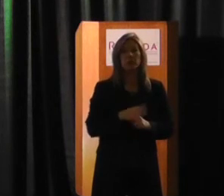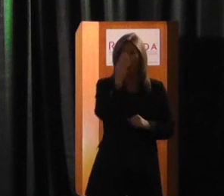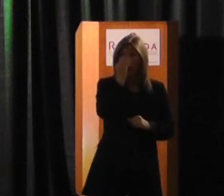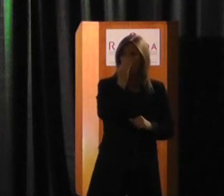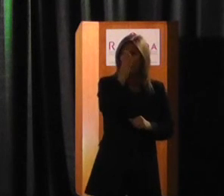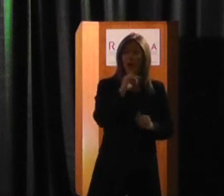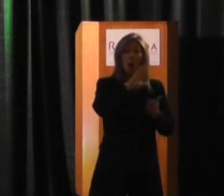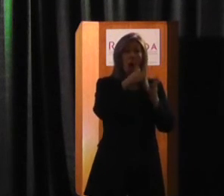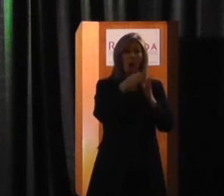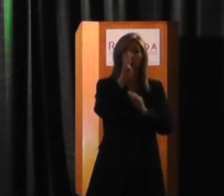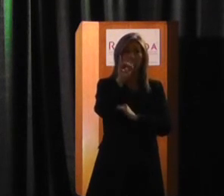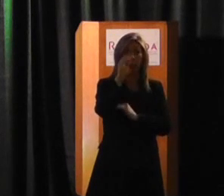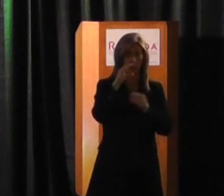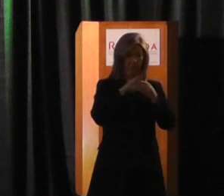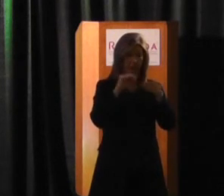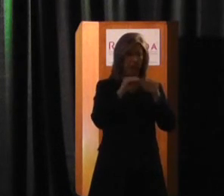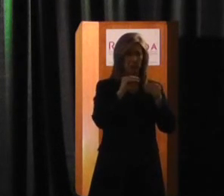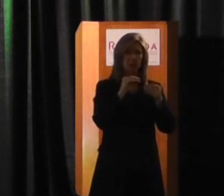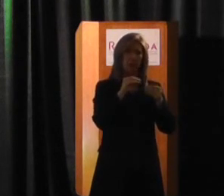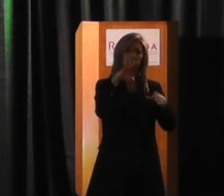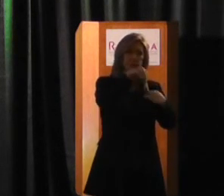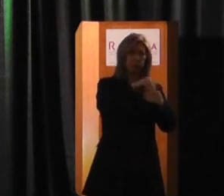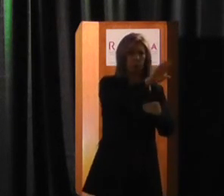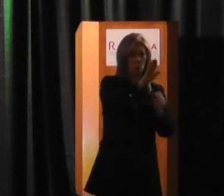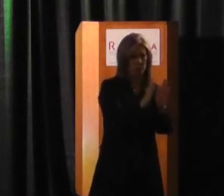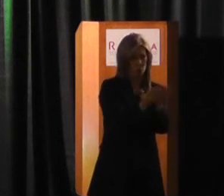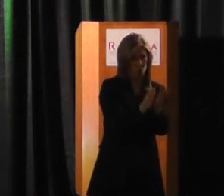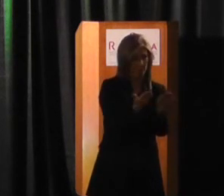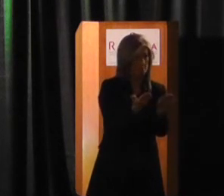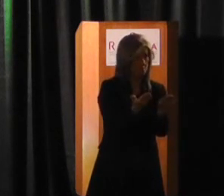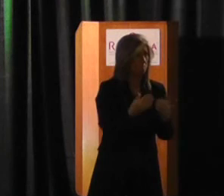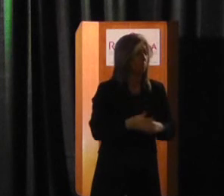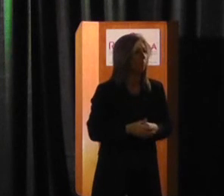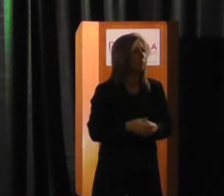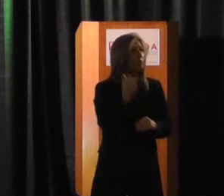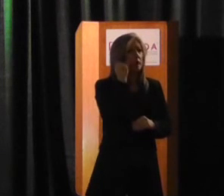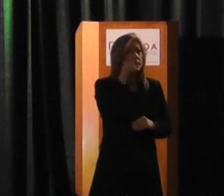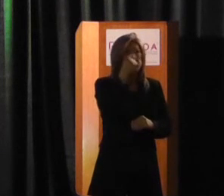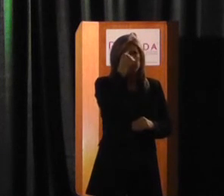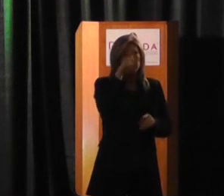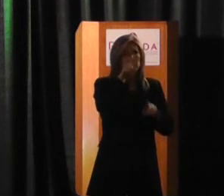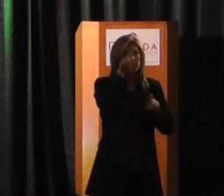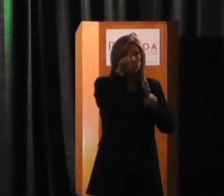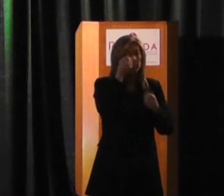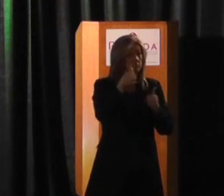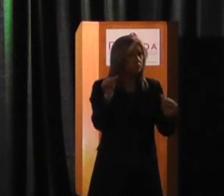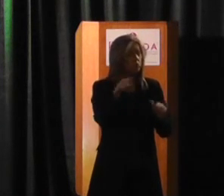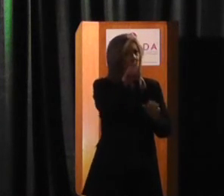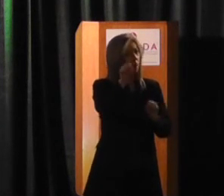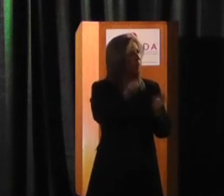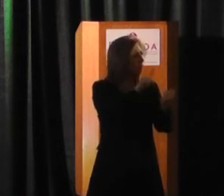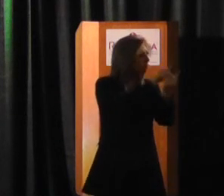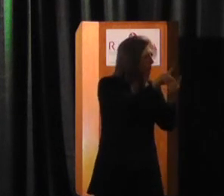of the presenters are available in your program that you received today. If you have any questions for them, feel